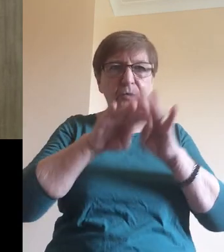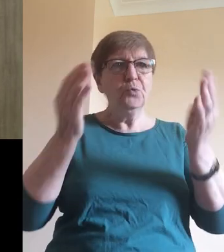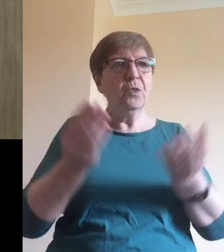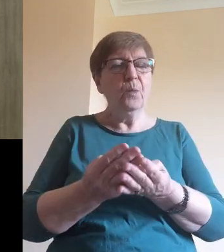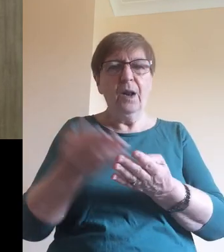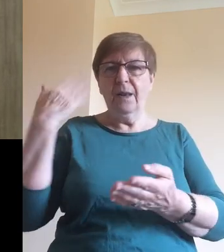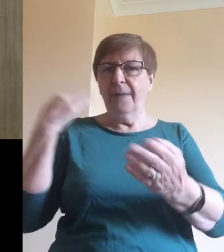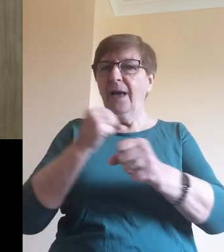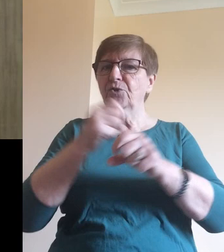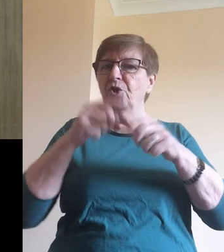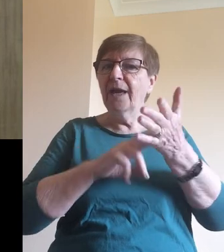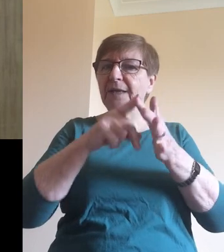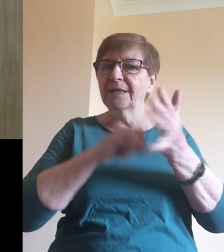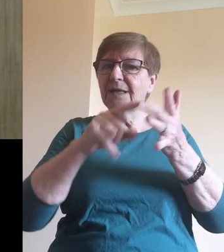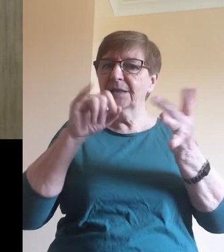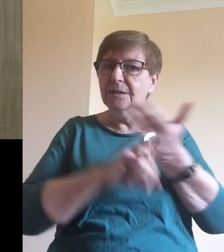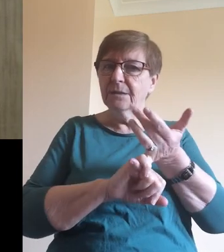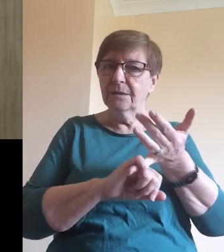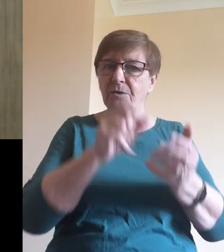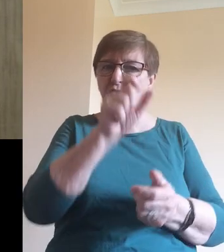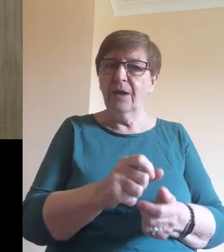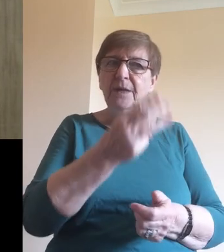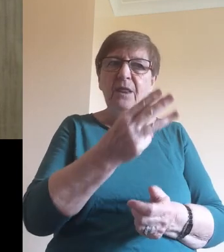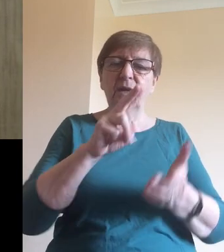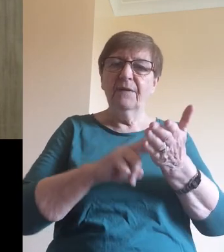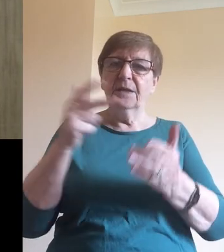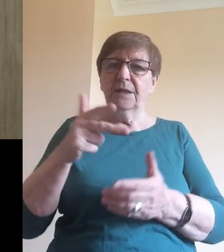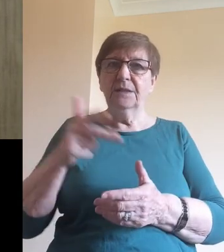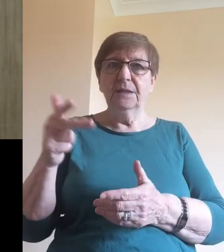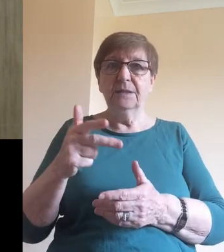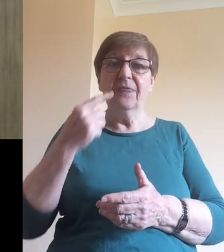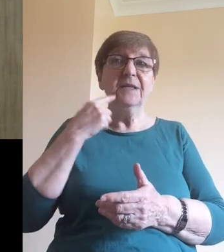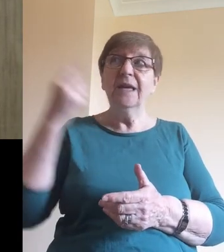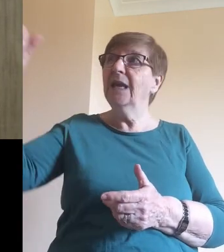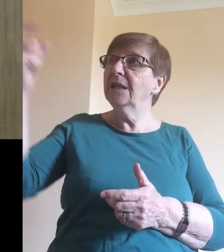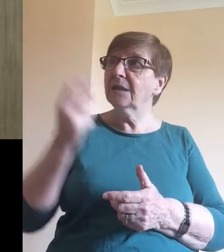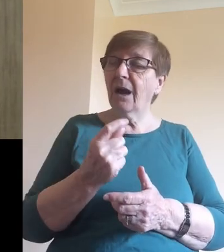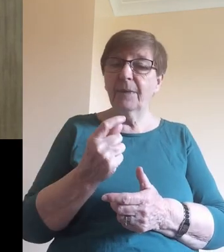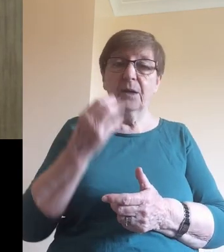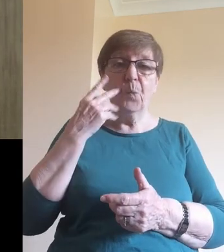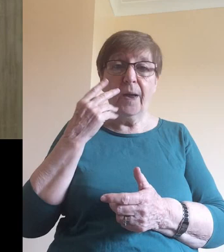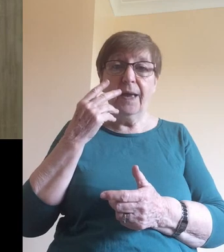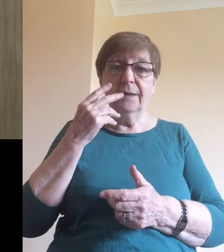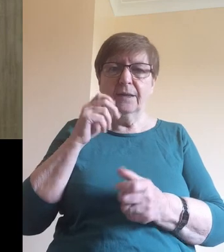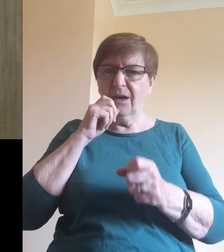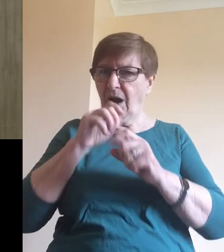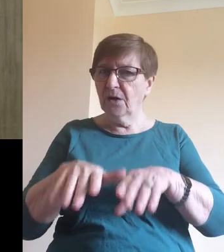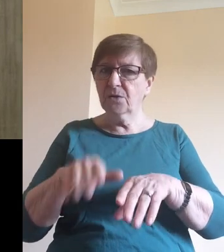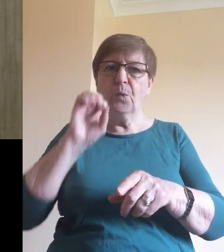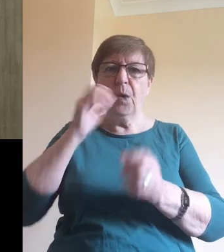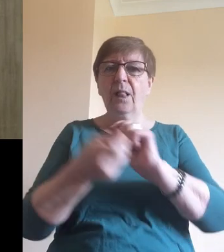in Genesis chapter 3 at verse 18. The day is coming, says Isaiah, when the curse will be reversed and